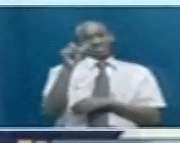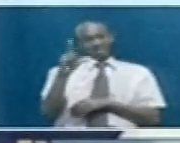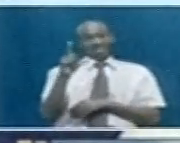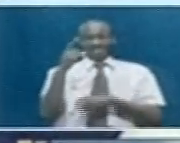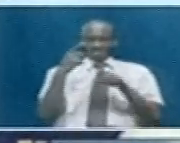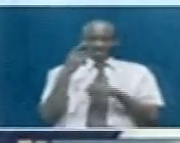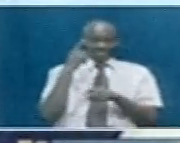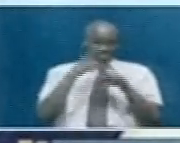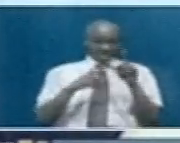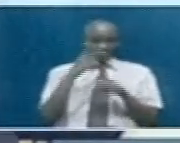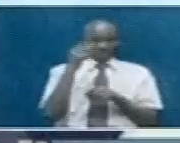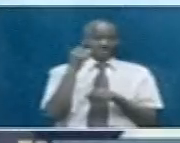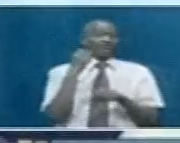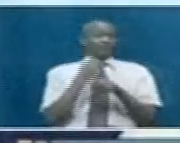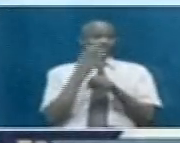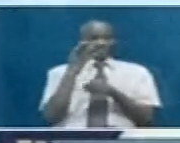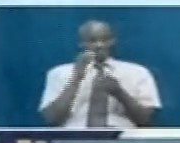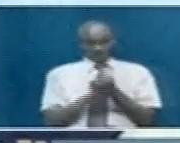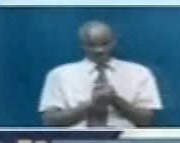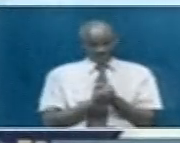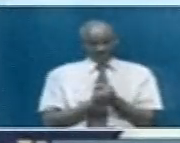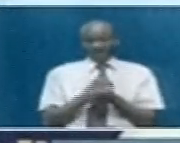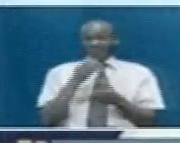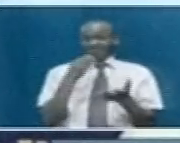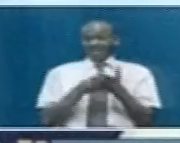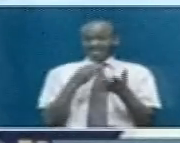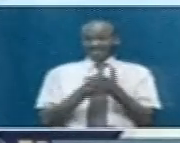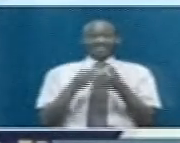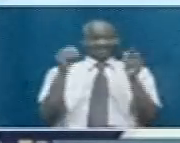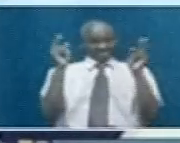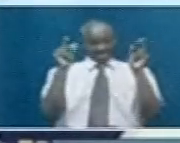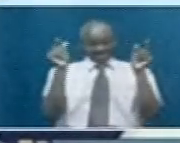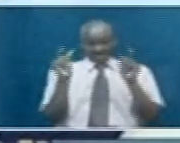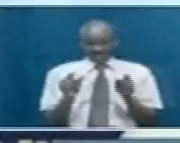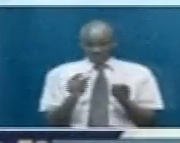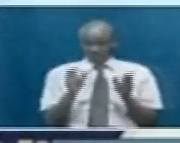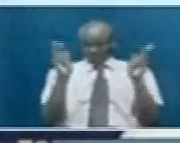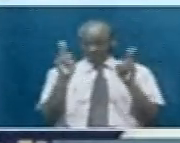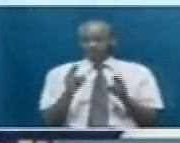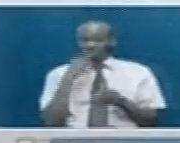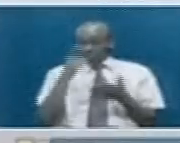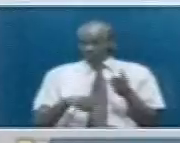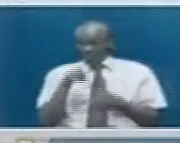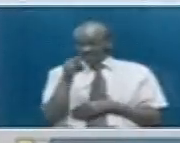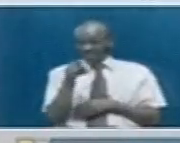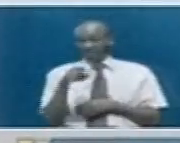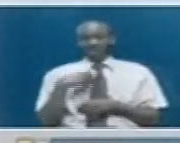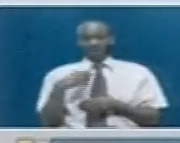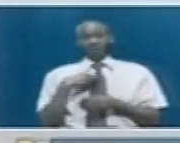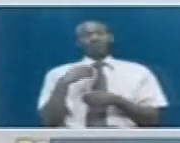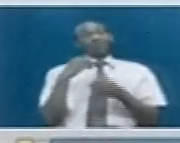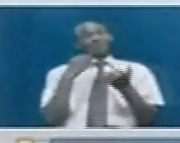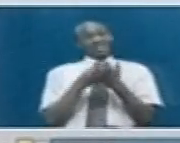2014 by Thomson Reuters Project Finance International. A report on the wind power plant by the Finance Intelligence Service